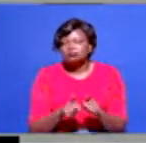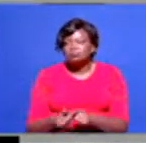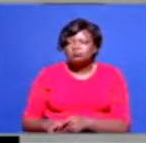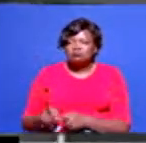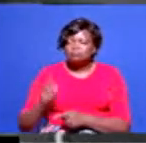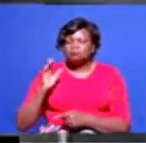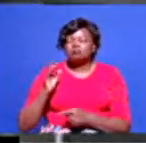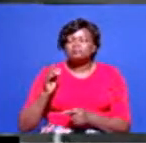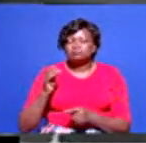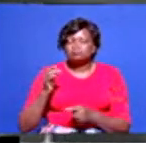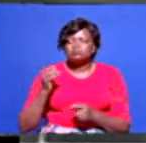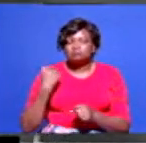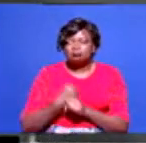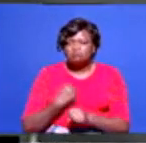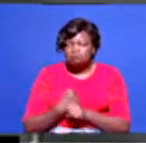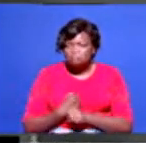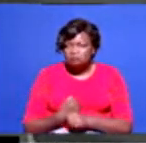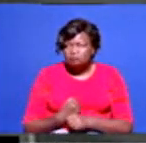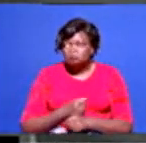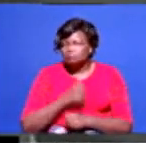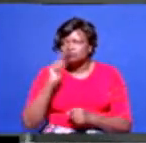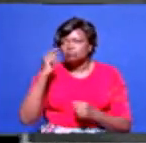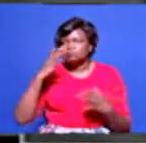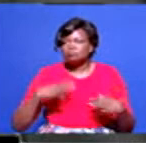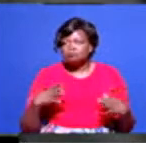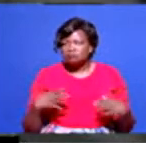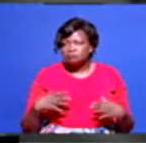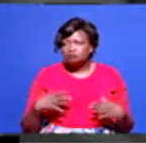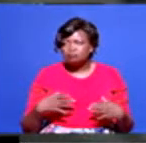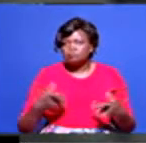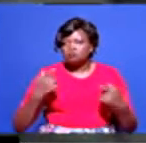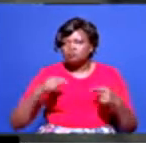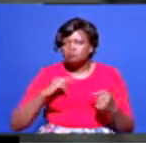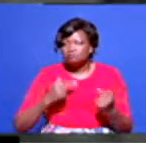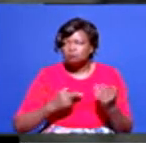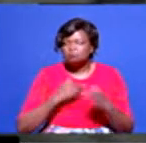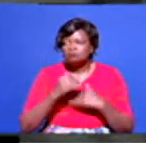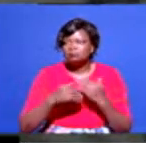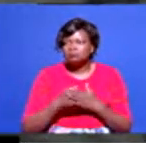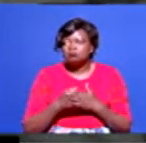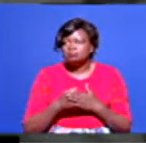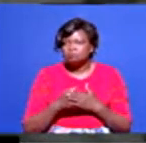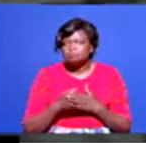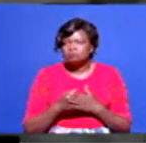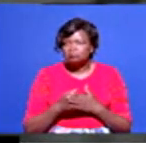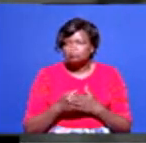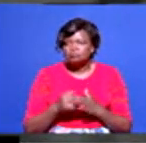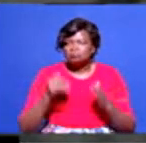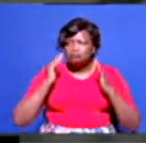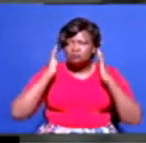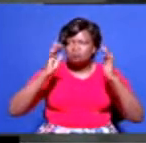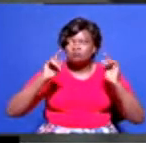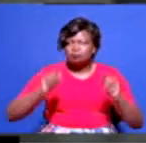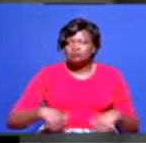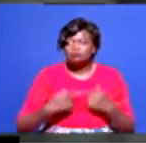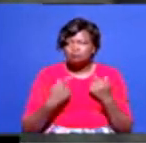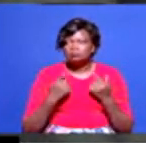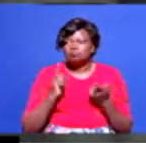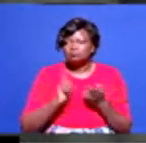immediate assignments. Fellow Kenyans, let us all rededicate ourselves